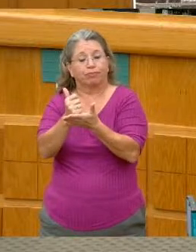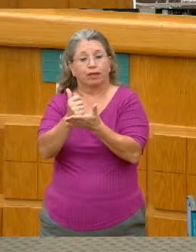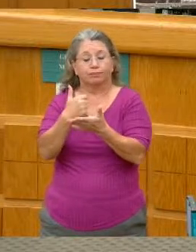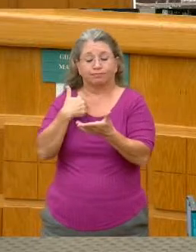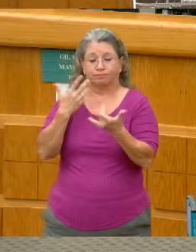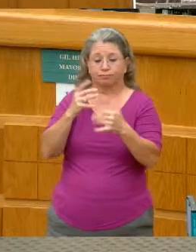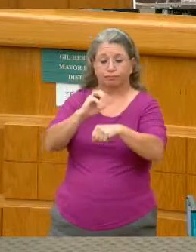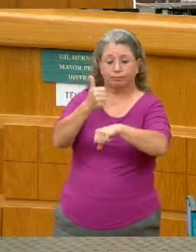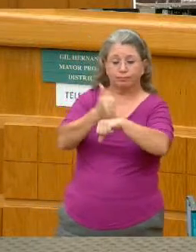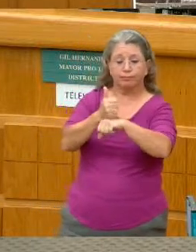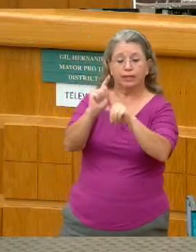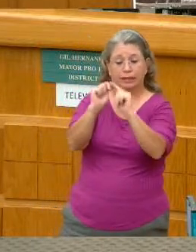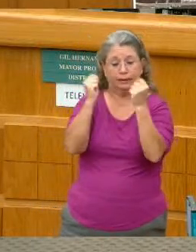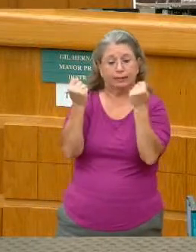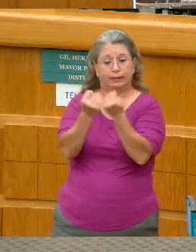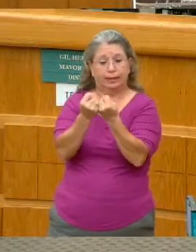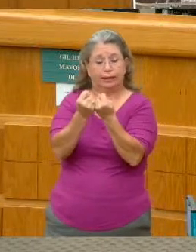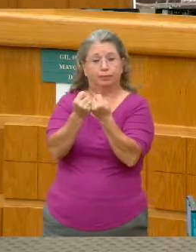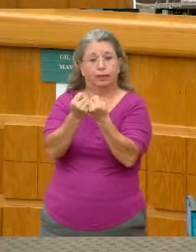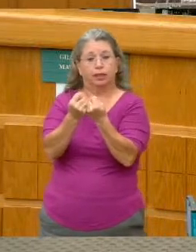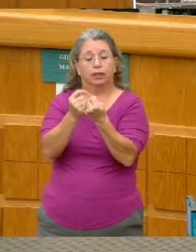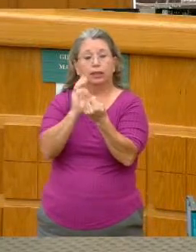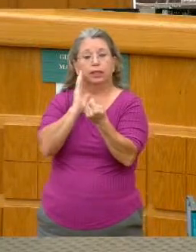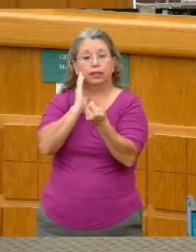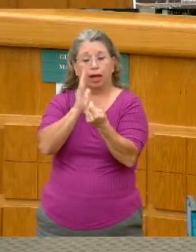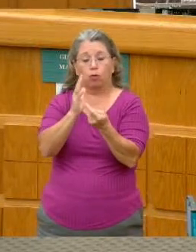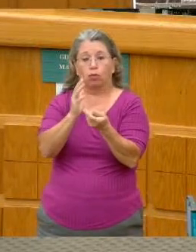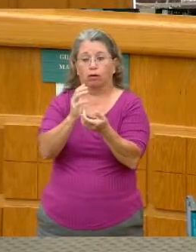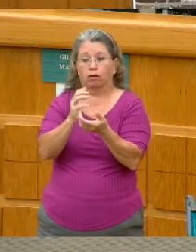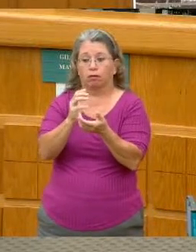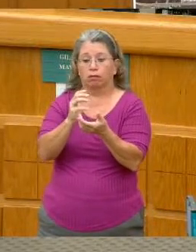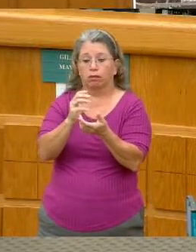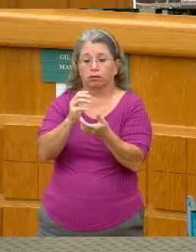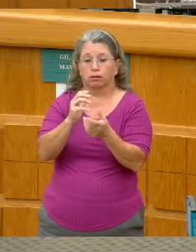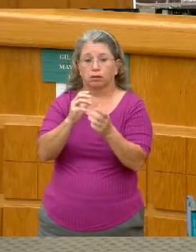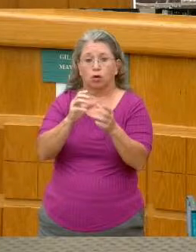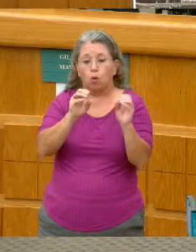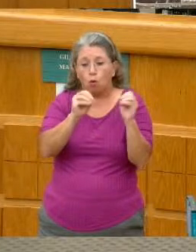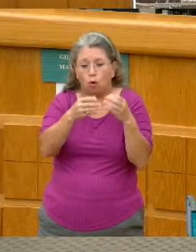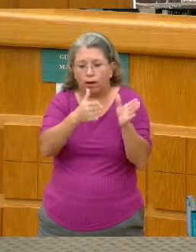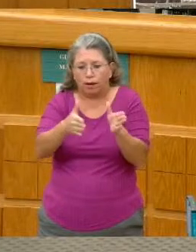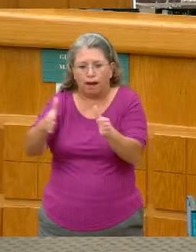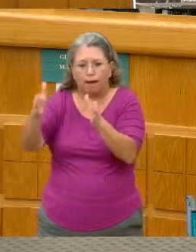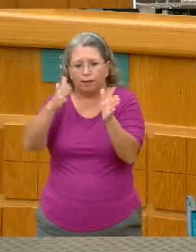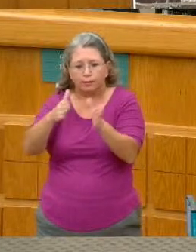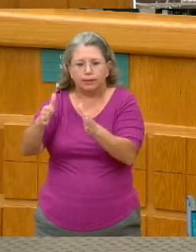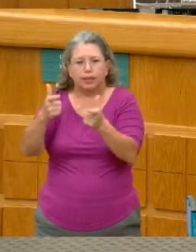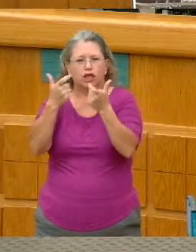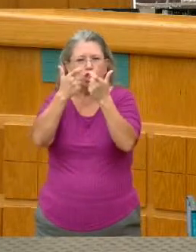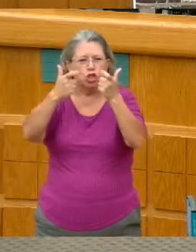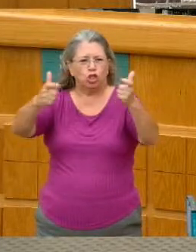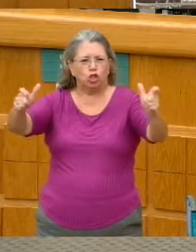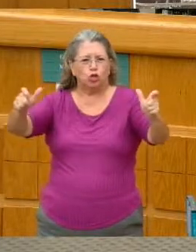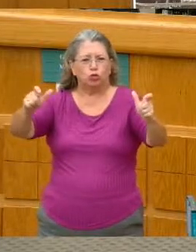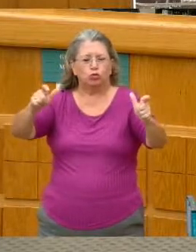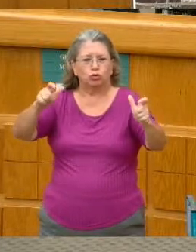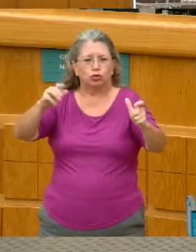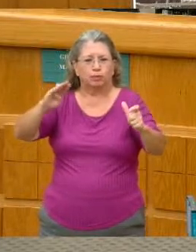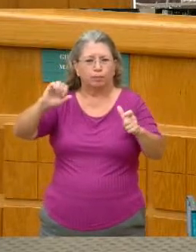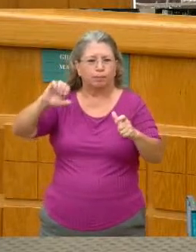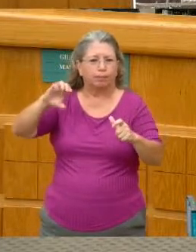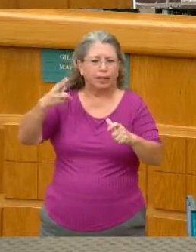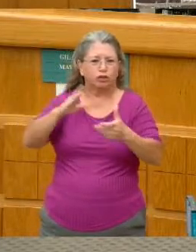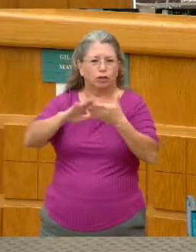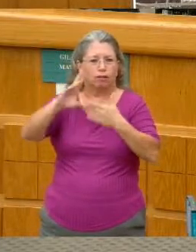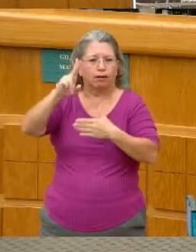help create the logistics for a massive beach cleanup that will encompass a 7-mile stretch